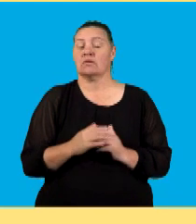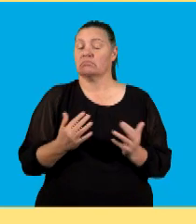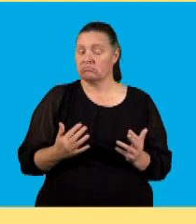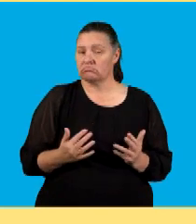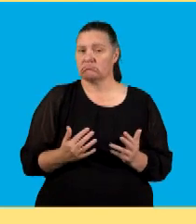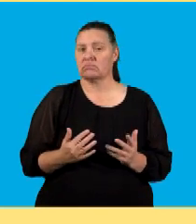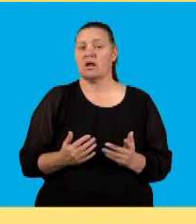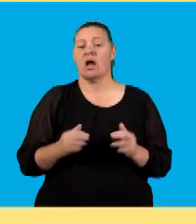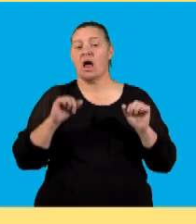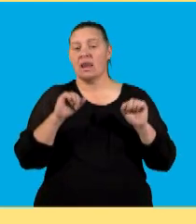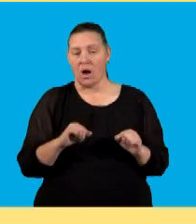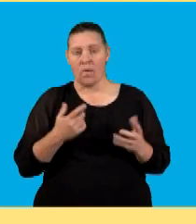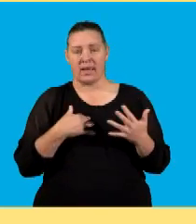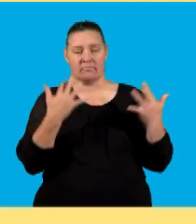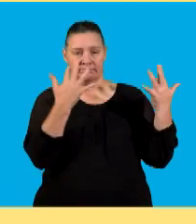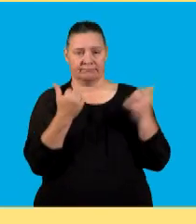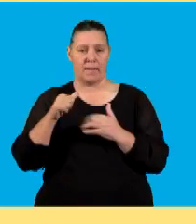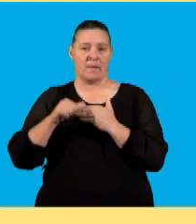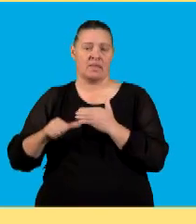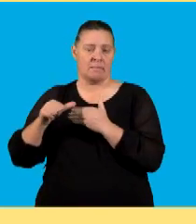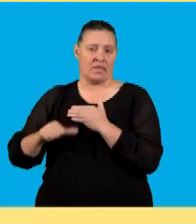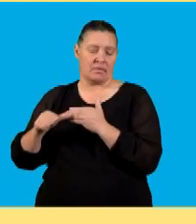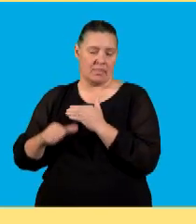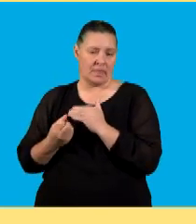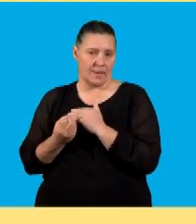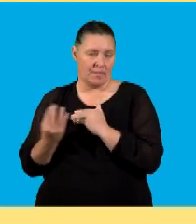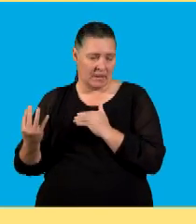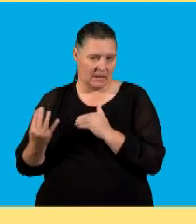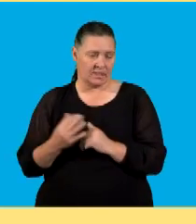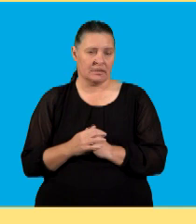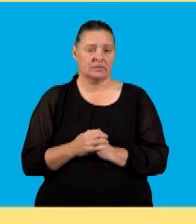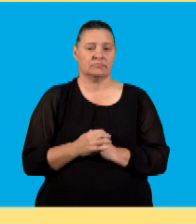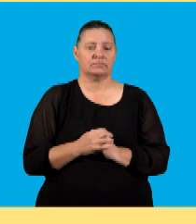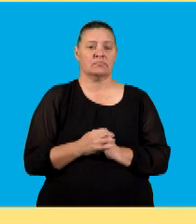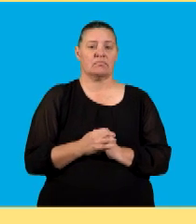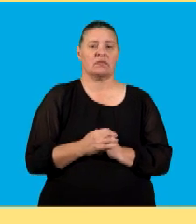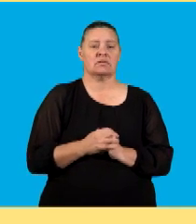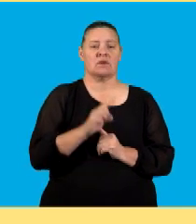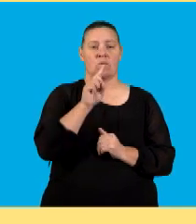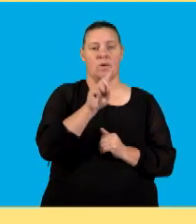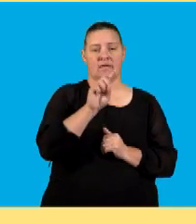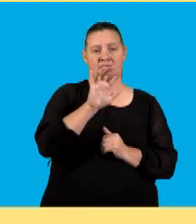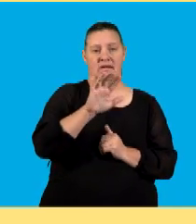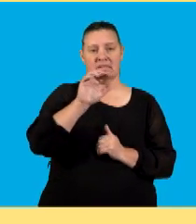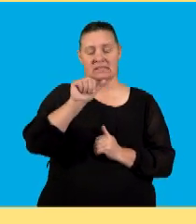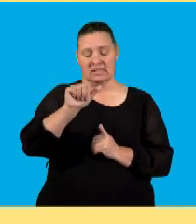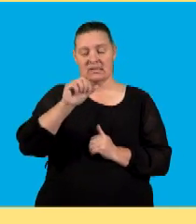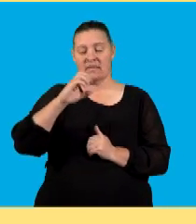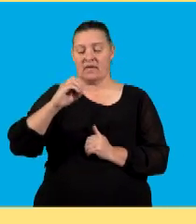156. That can allow us, therefore, to calculate the monthly salary. How do we do that? We say